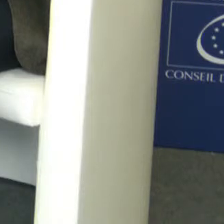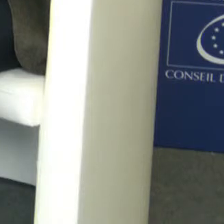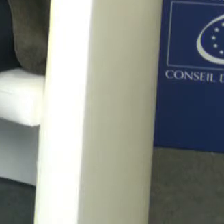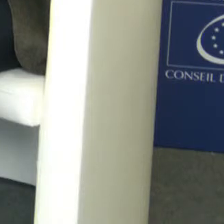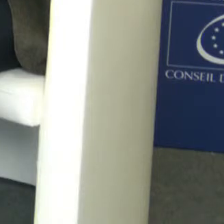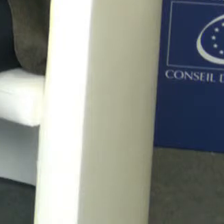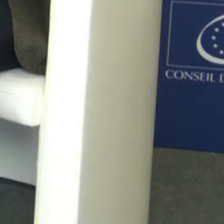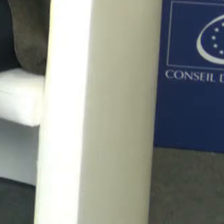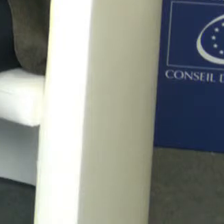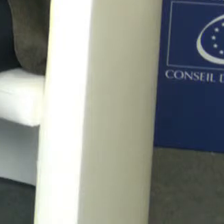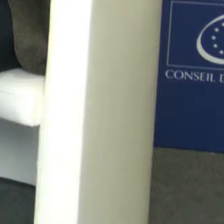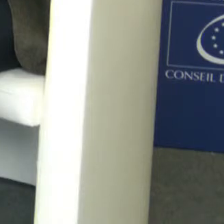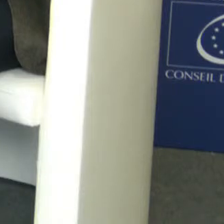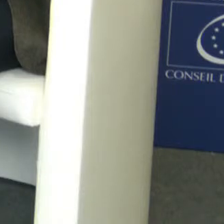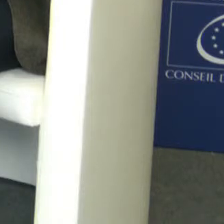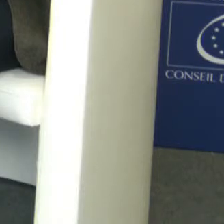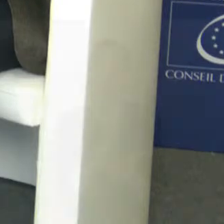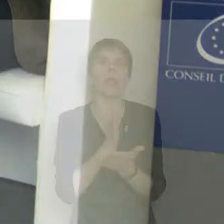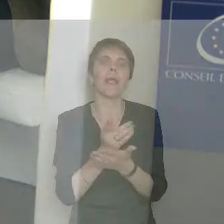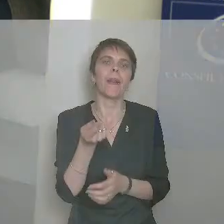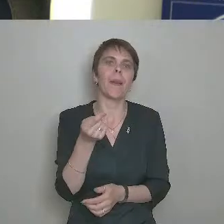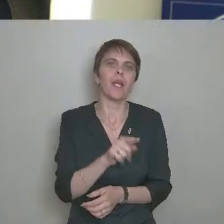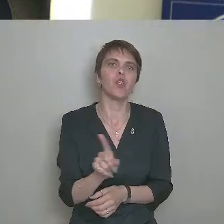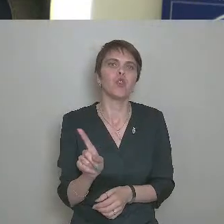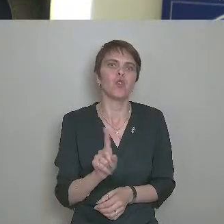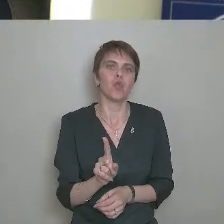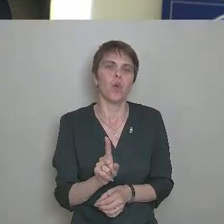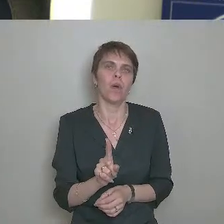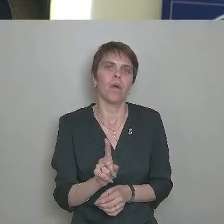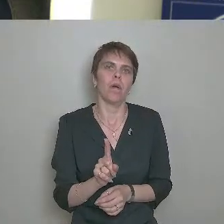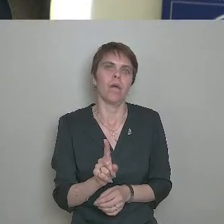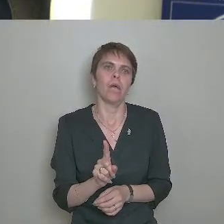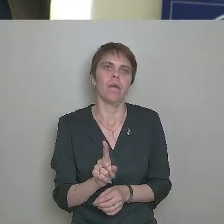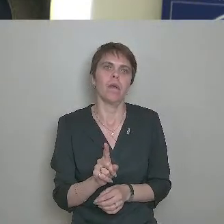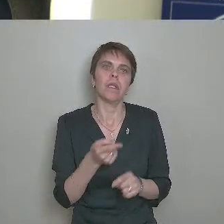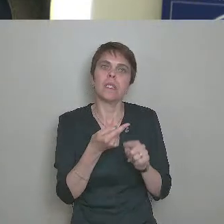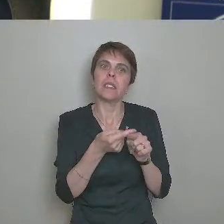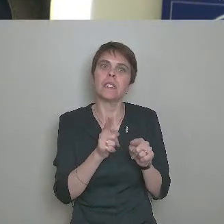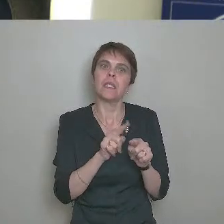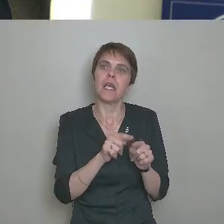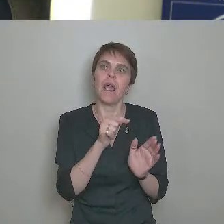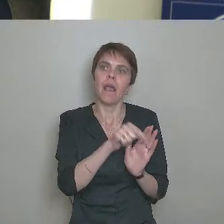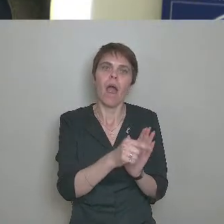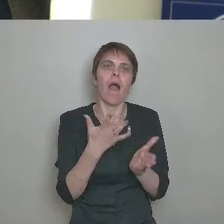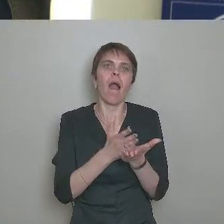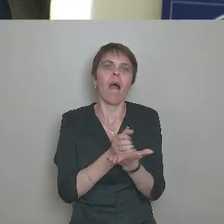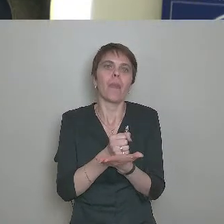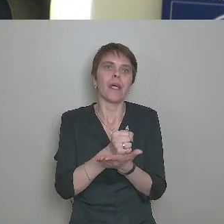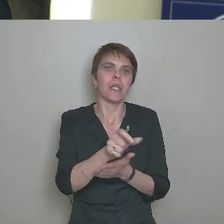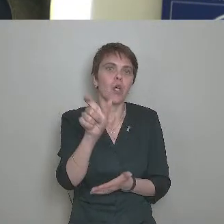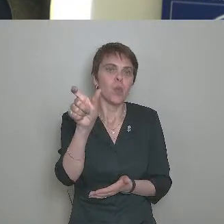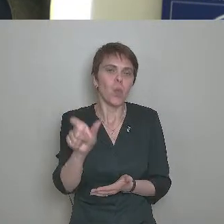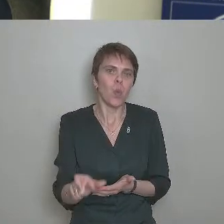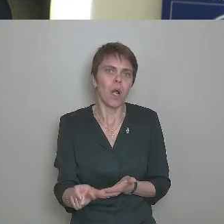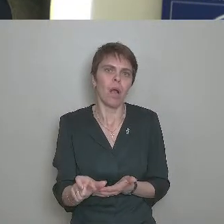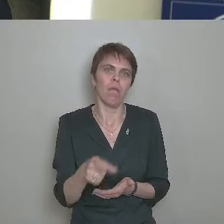have already discussed. There is a particularity, and it's the following. This